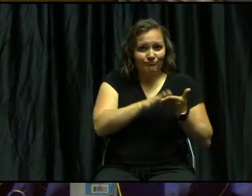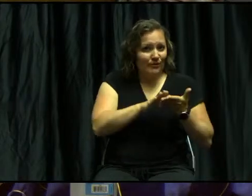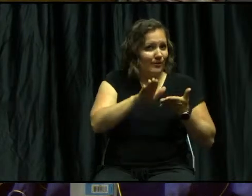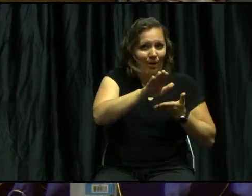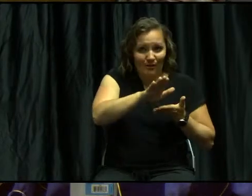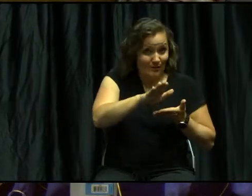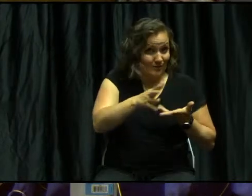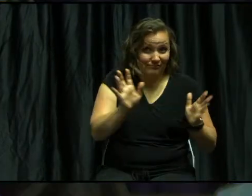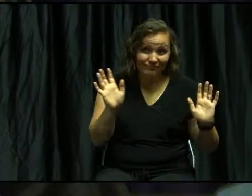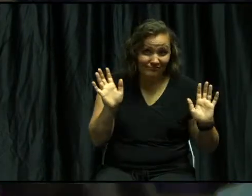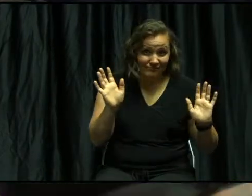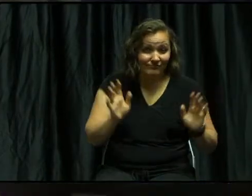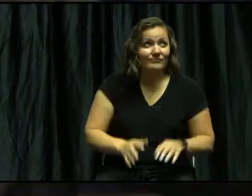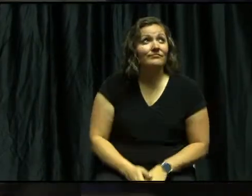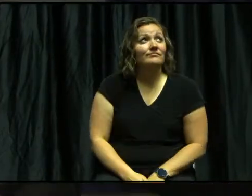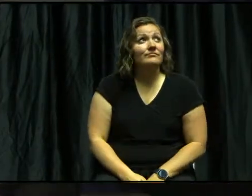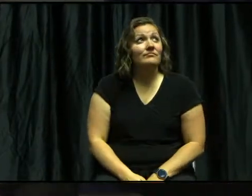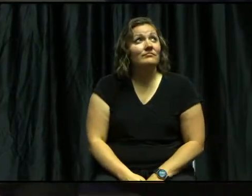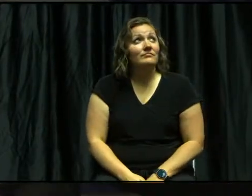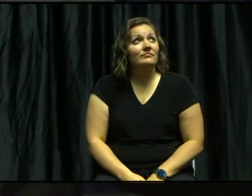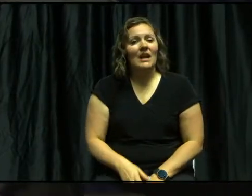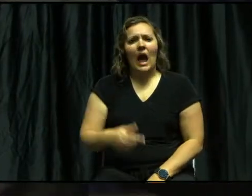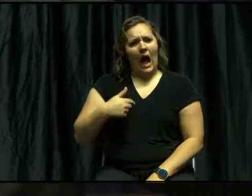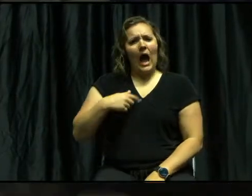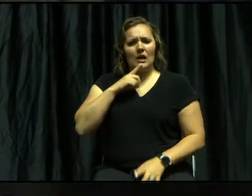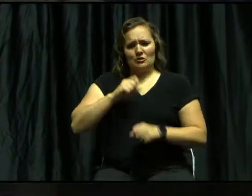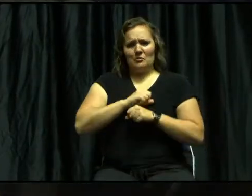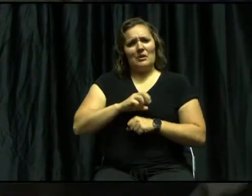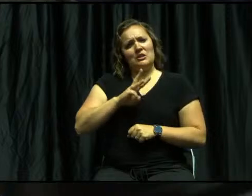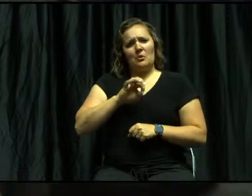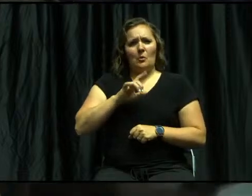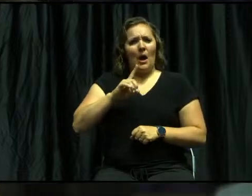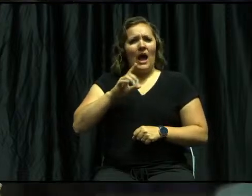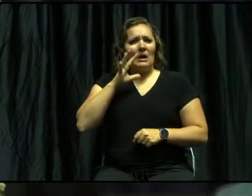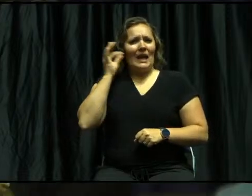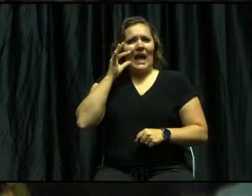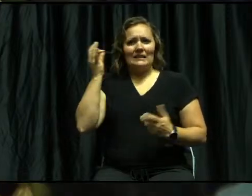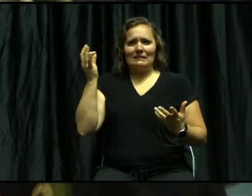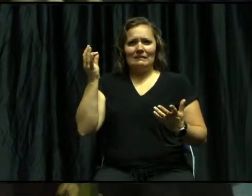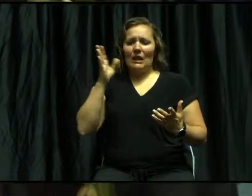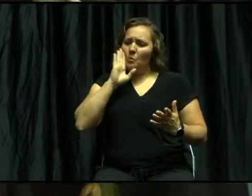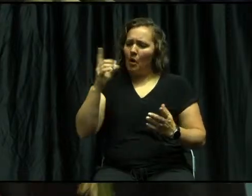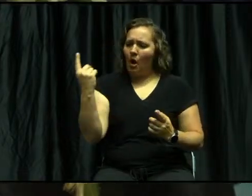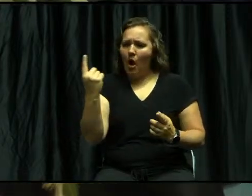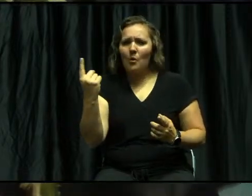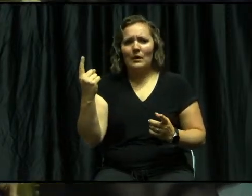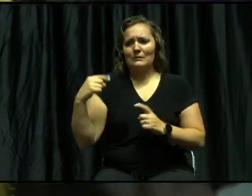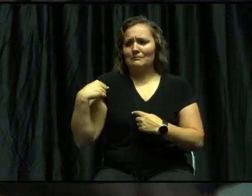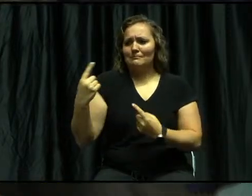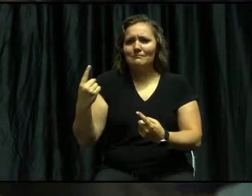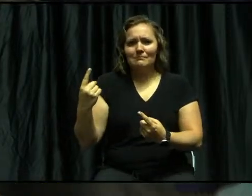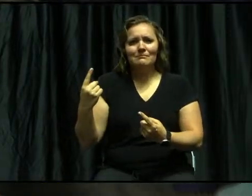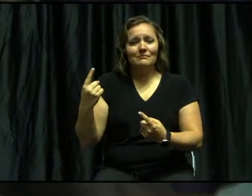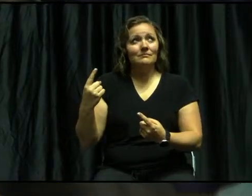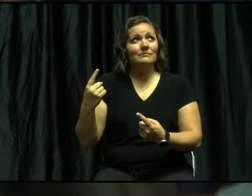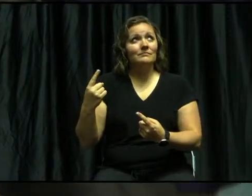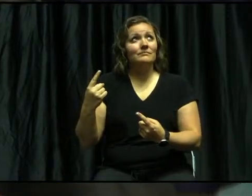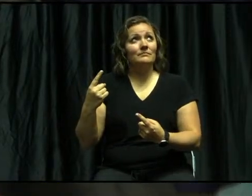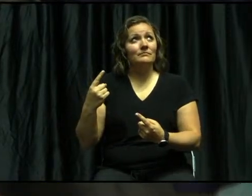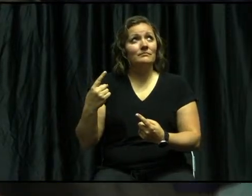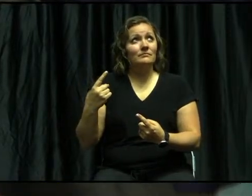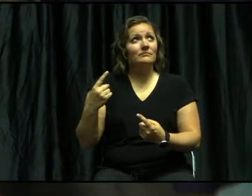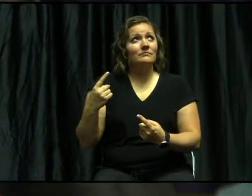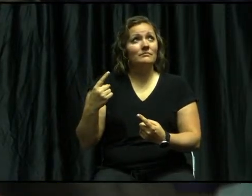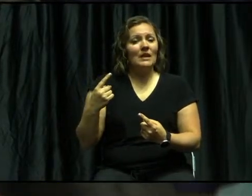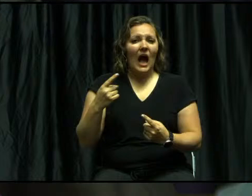horizon. I am a Wildcat and will always be a Wildcat. I was drafted from Weber State